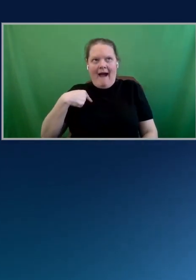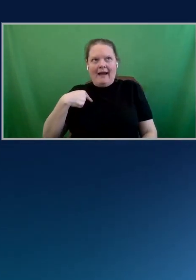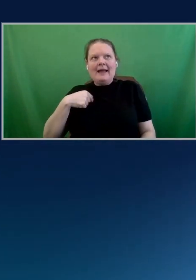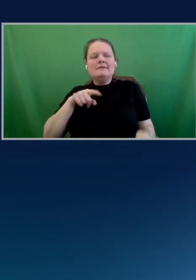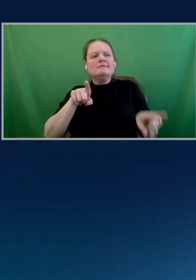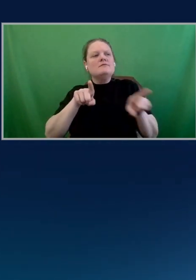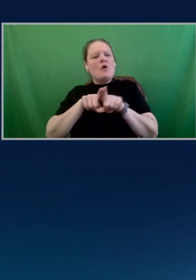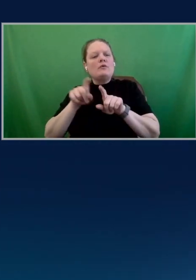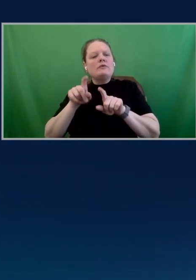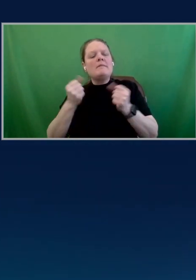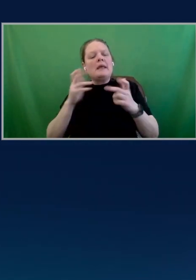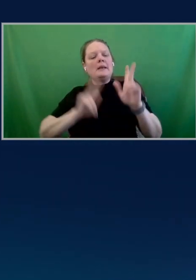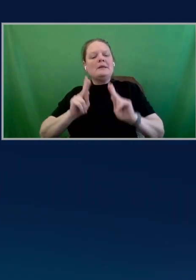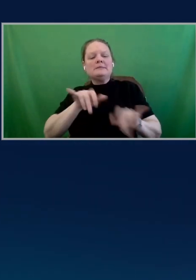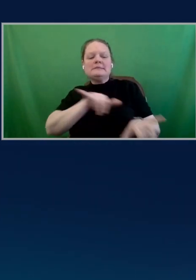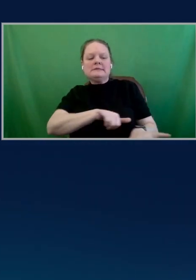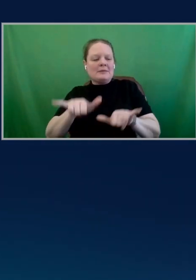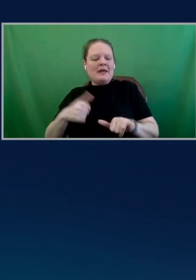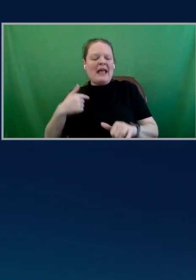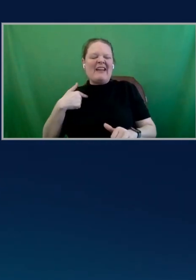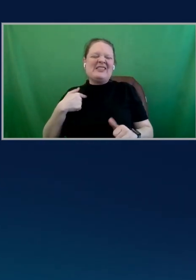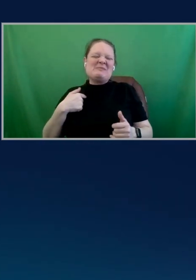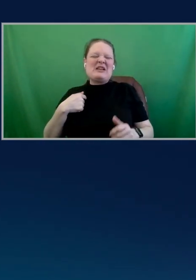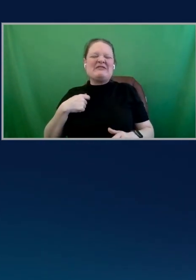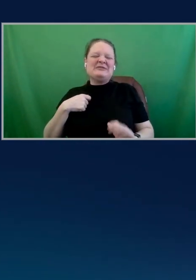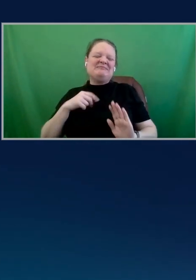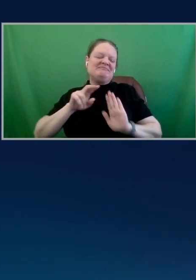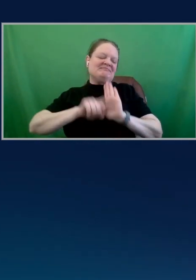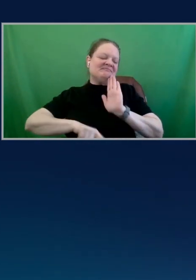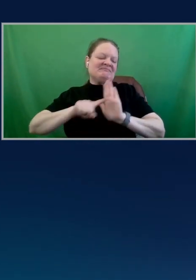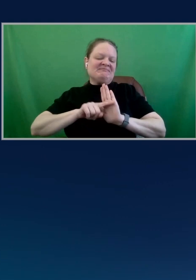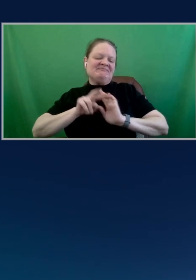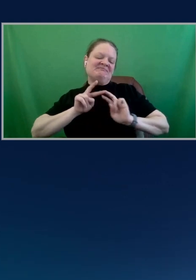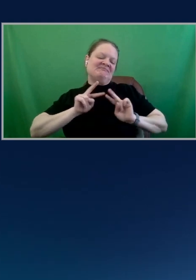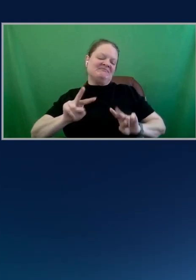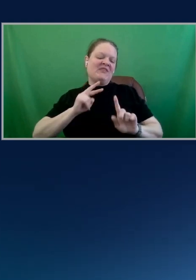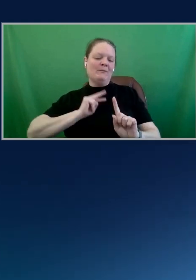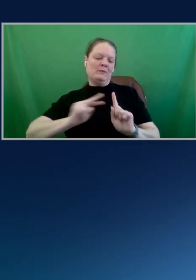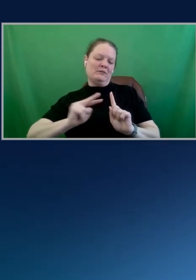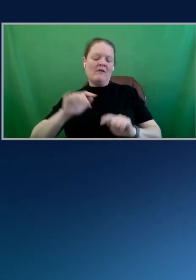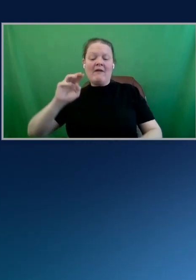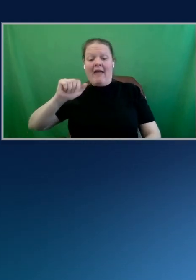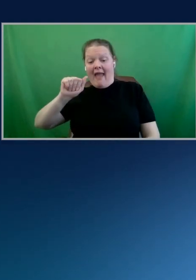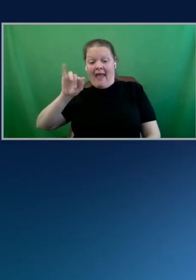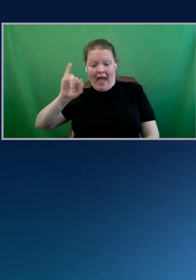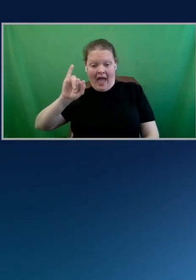of a curmudgeonly outlook on AI and how it's going to impact